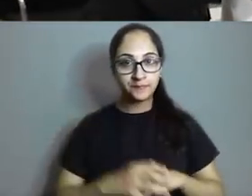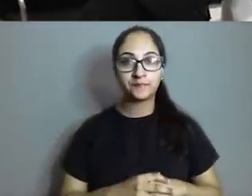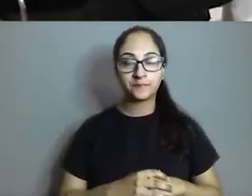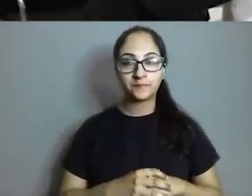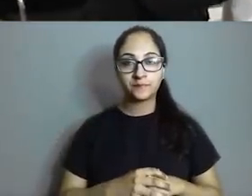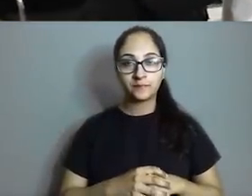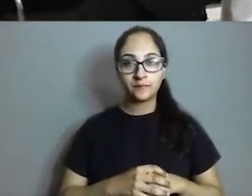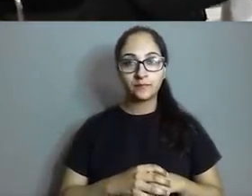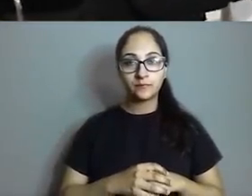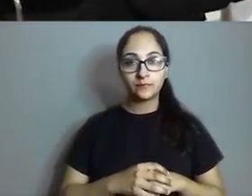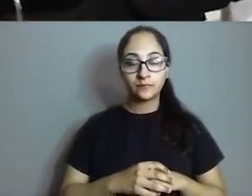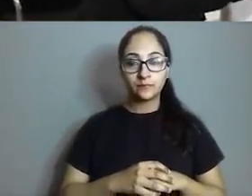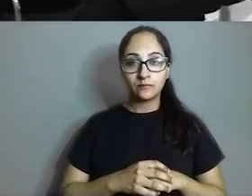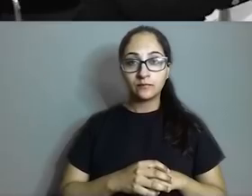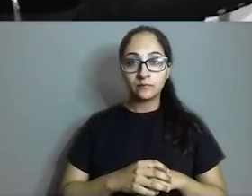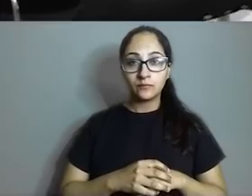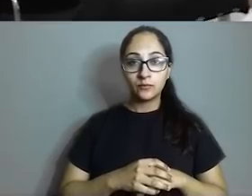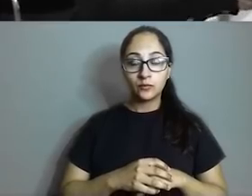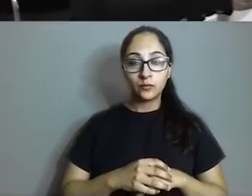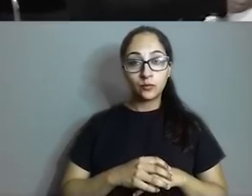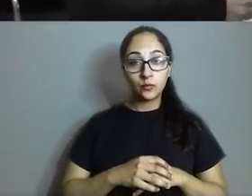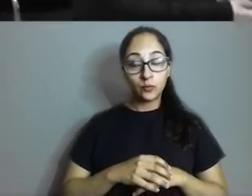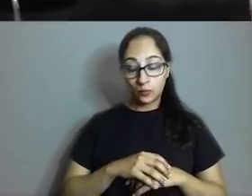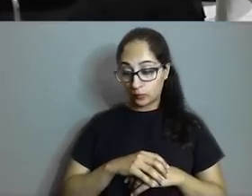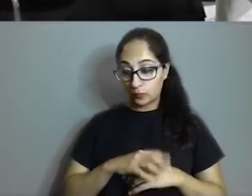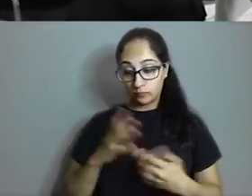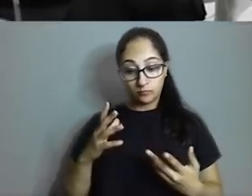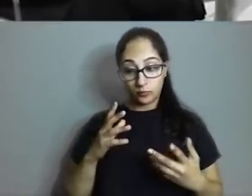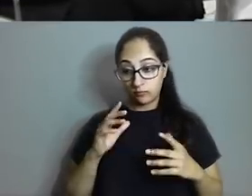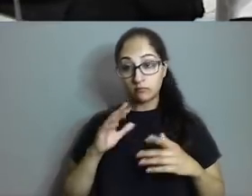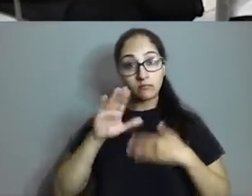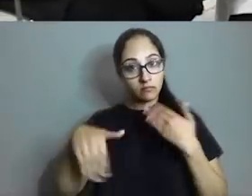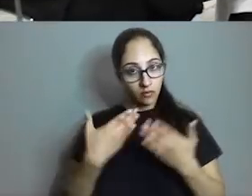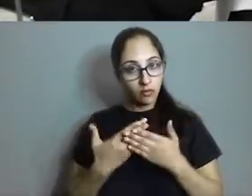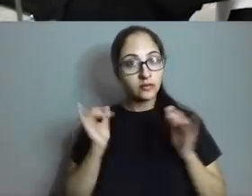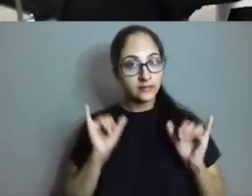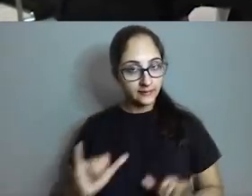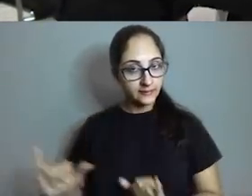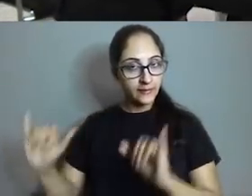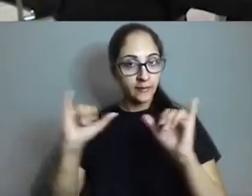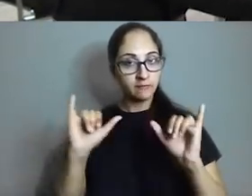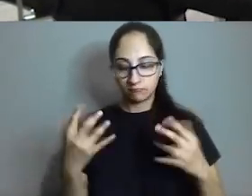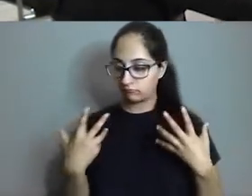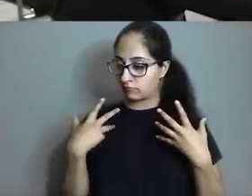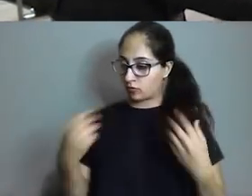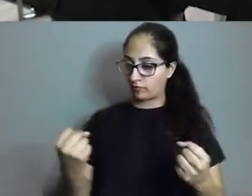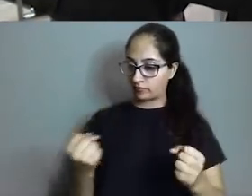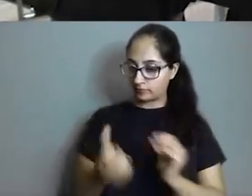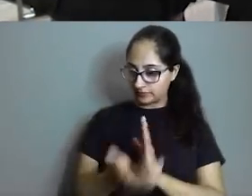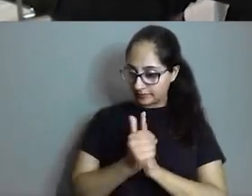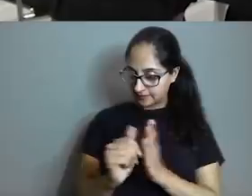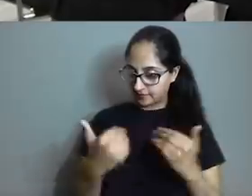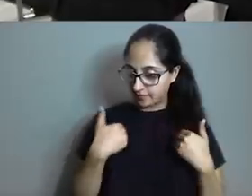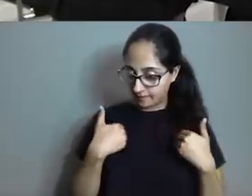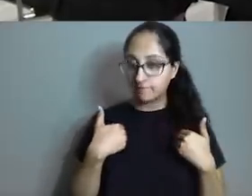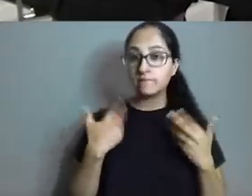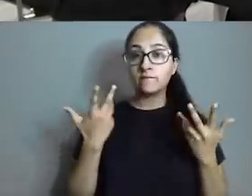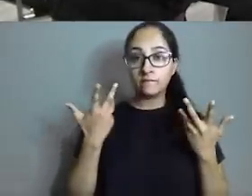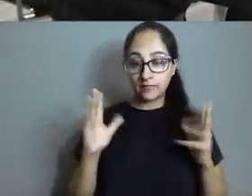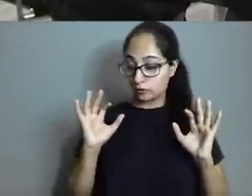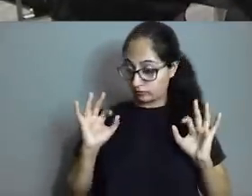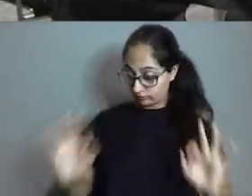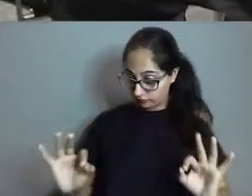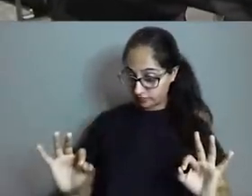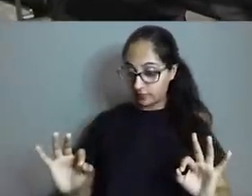table we we got there based on this foundation of we're comfortable as artists we know where where we can contribute individually